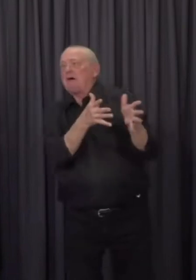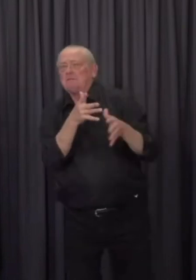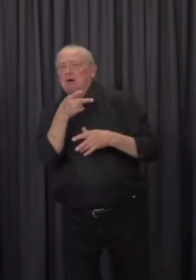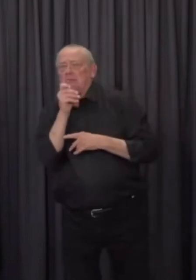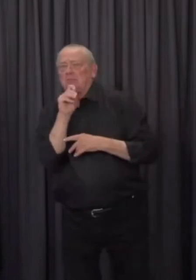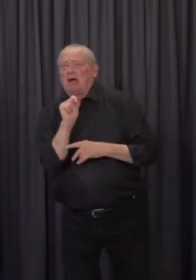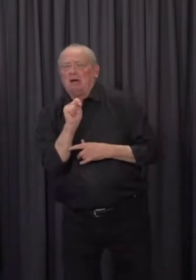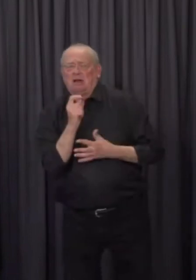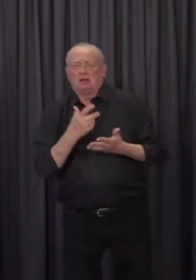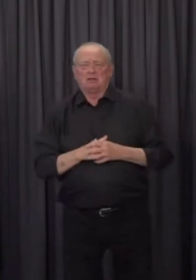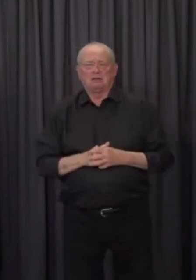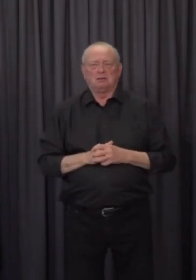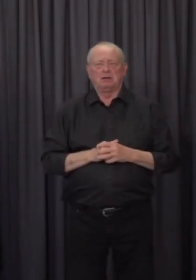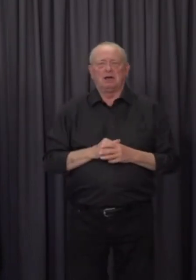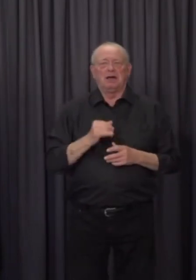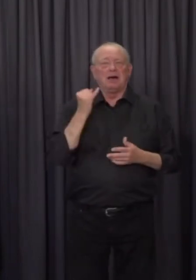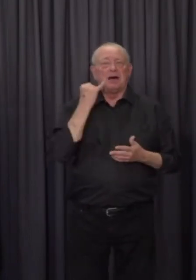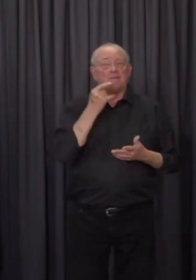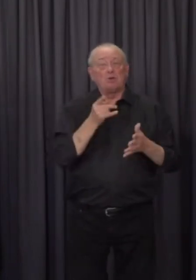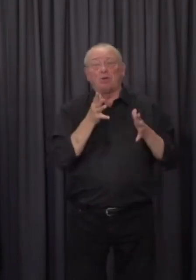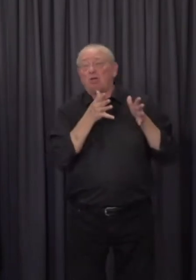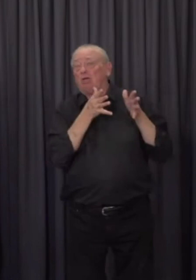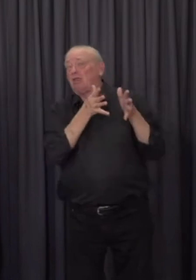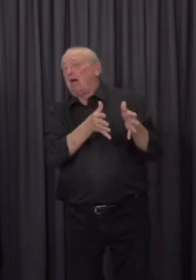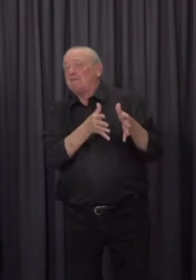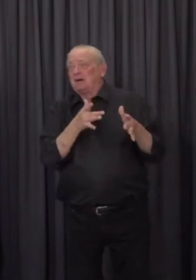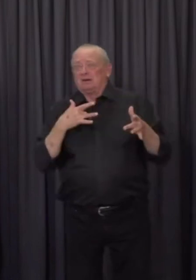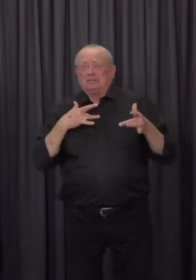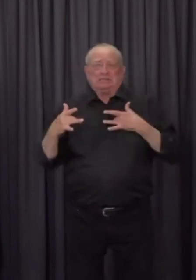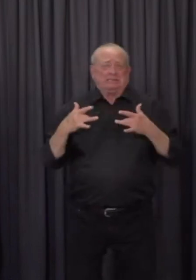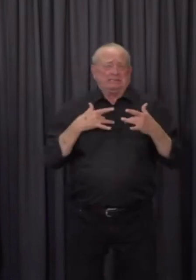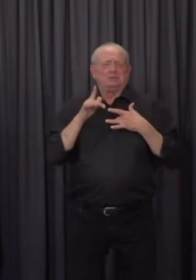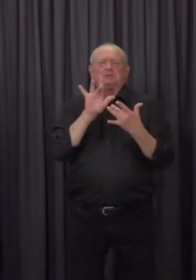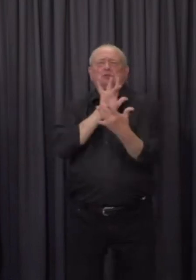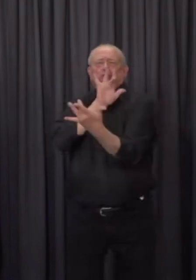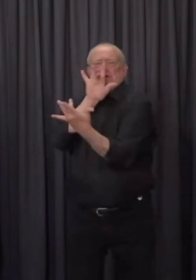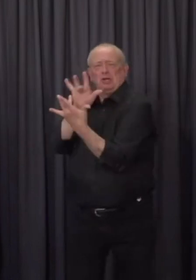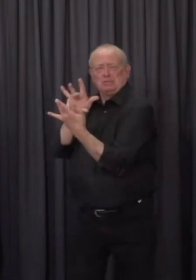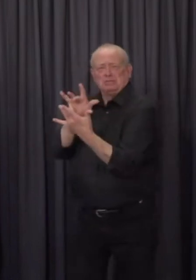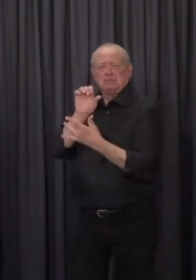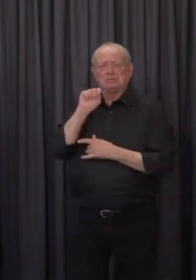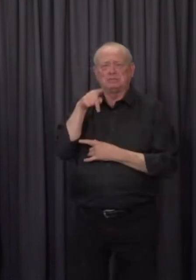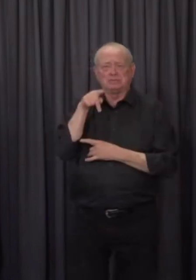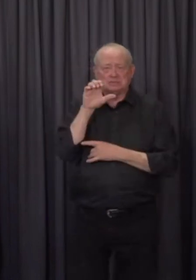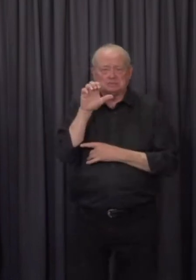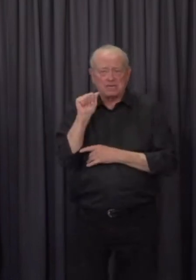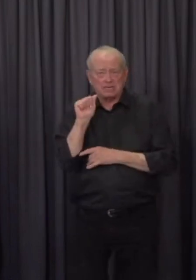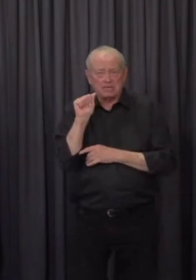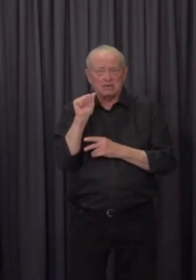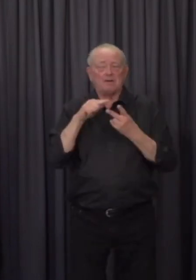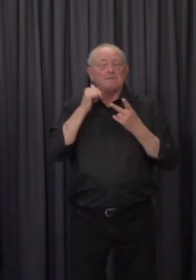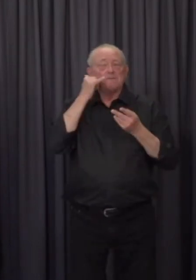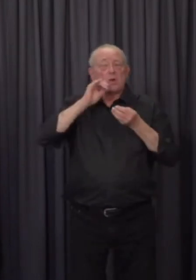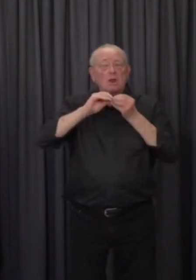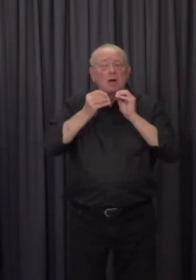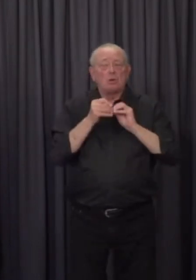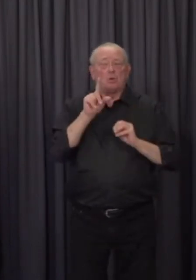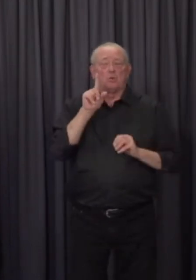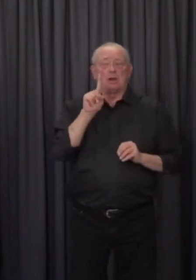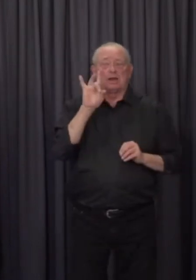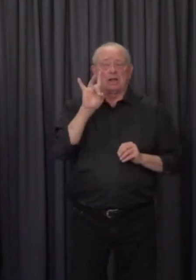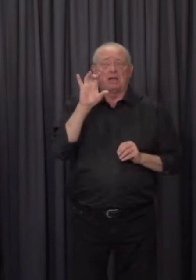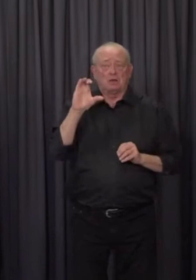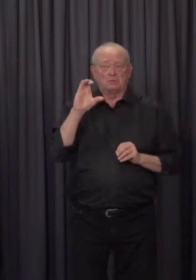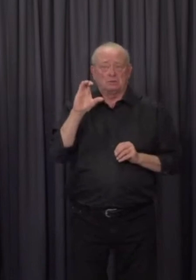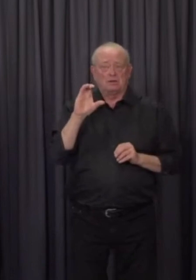at 1-800-455-9003. I know there are a lot of questions